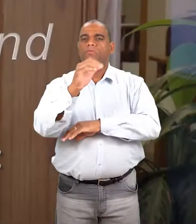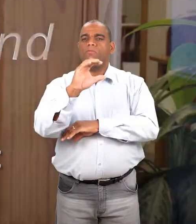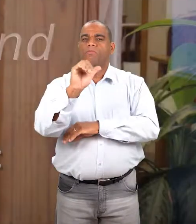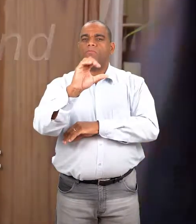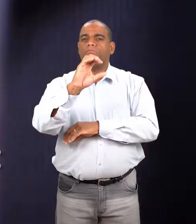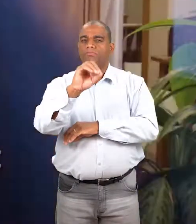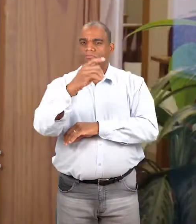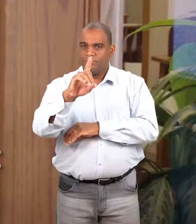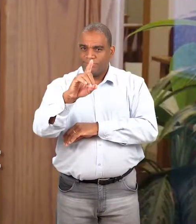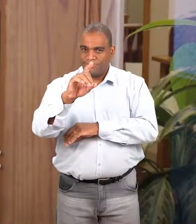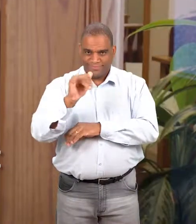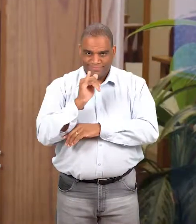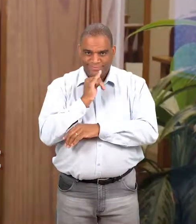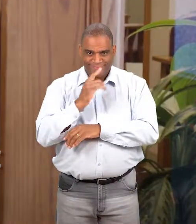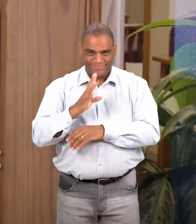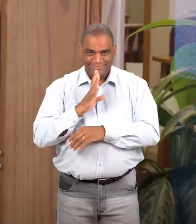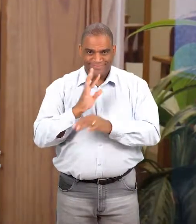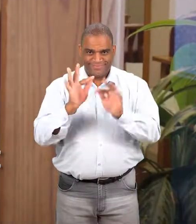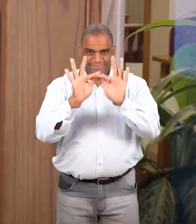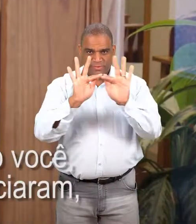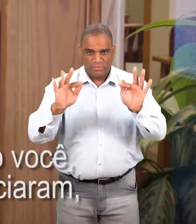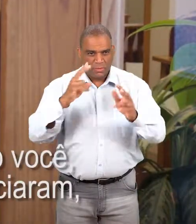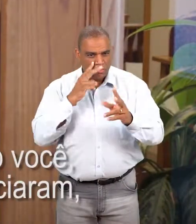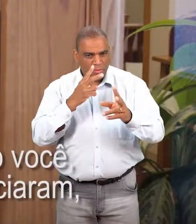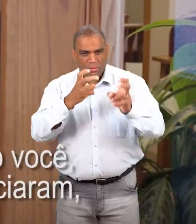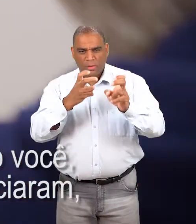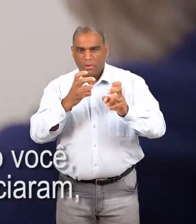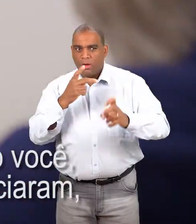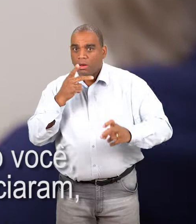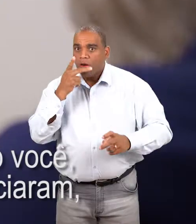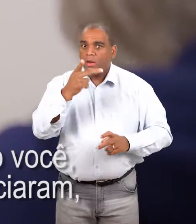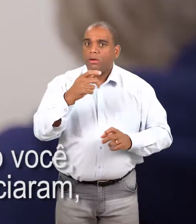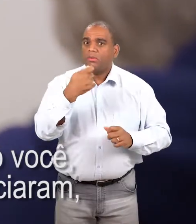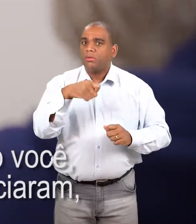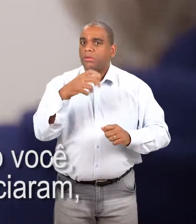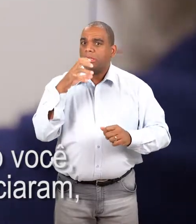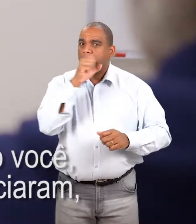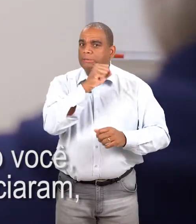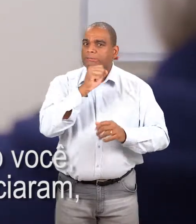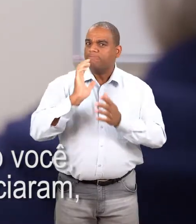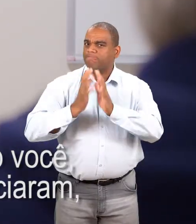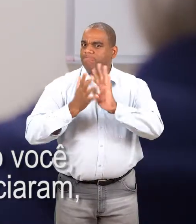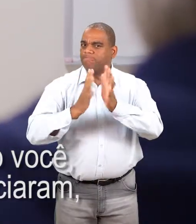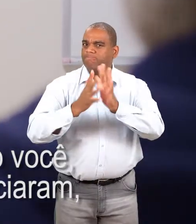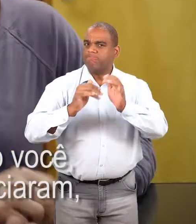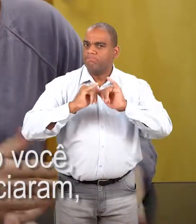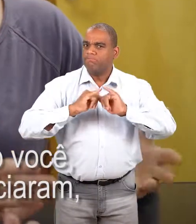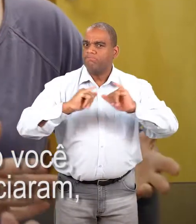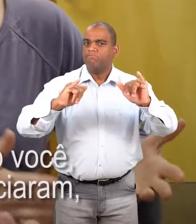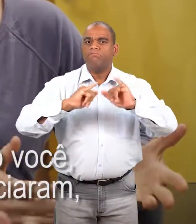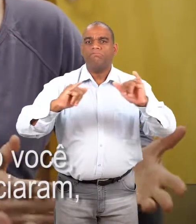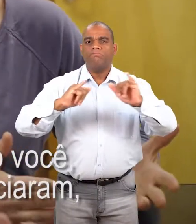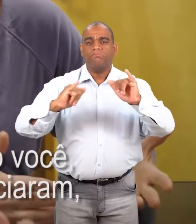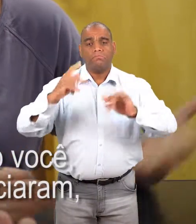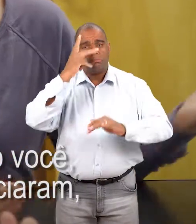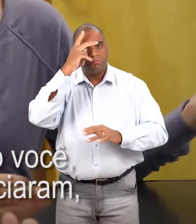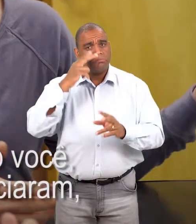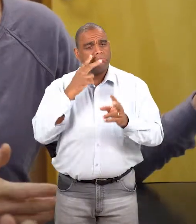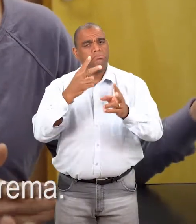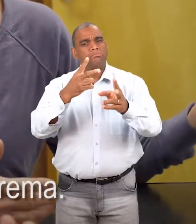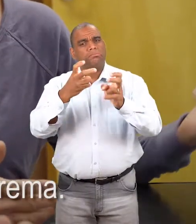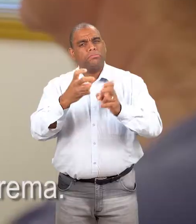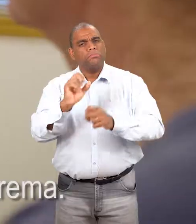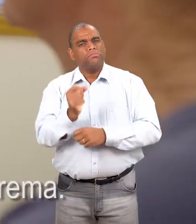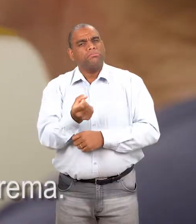You've probably heard the statement, if you see something, say something. The reality is that individuals like you that have seen something that is out of place and reported